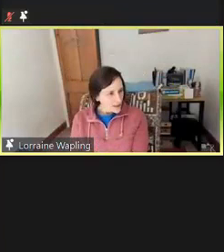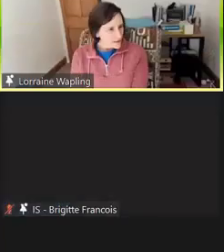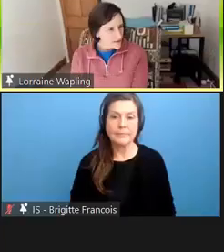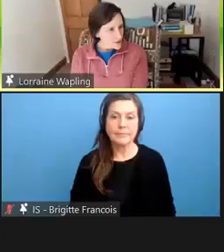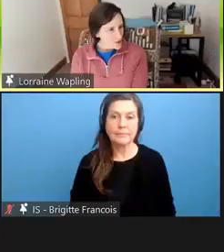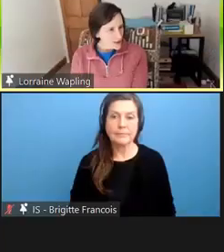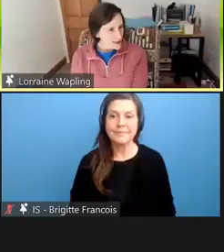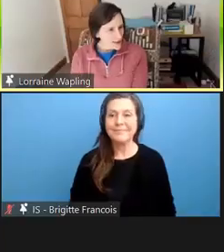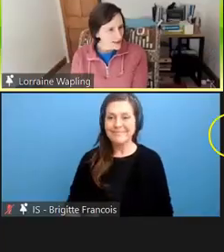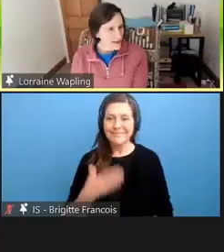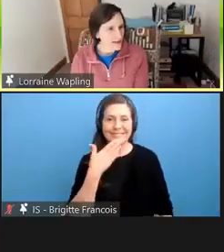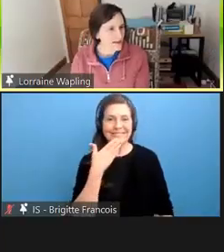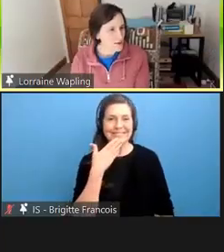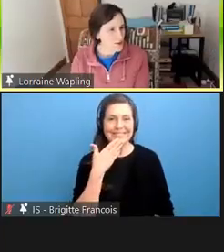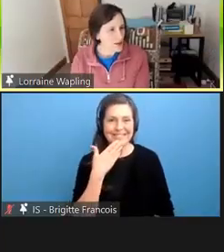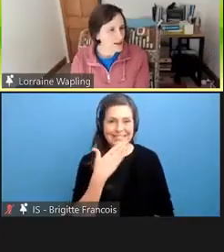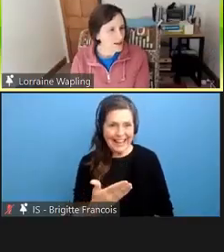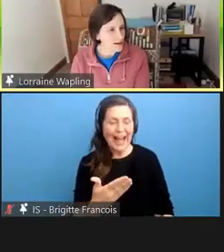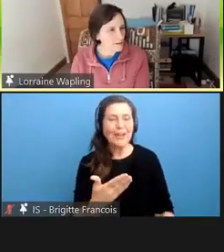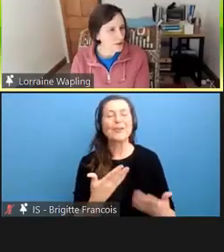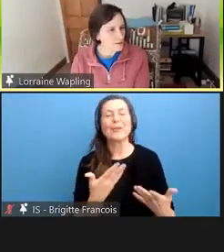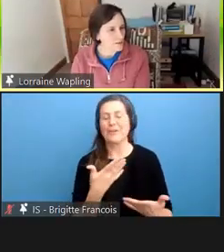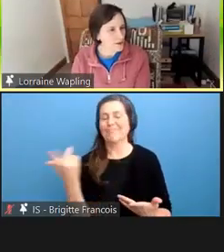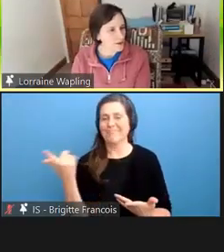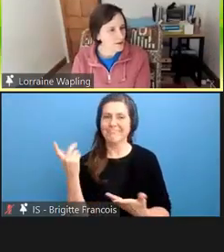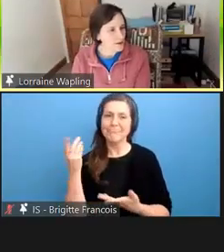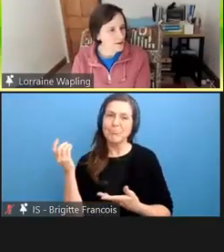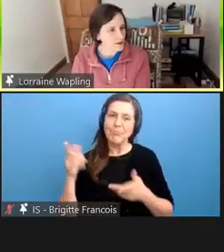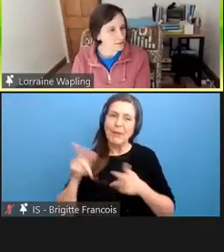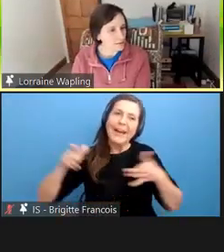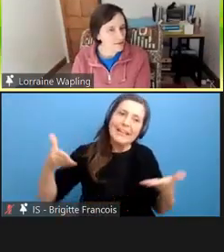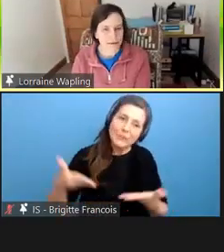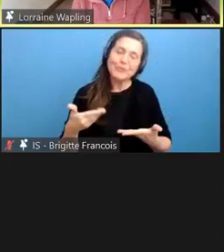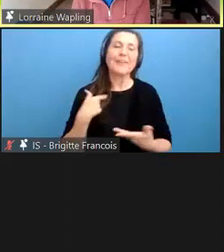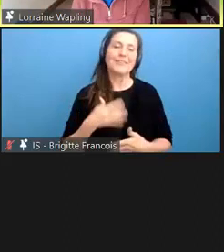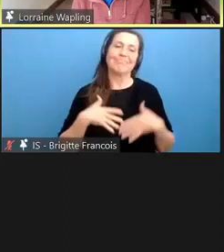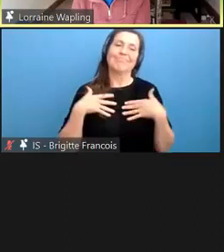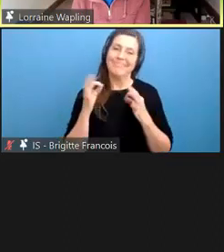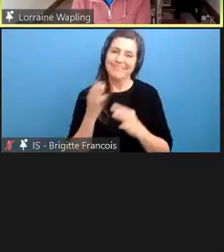Okay, we get the slide deck. Is the slide deck going to come up?